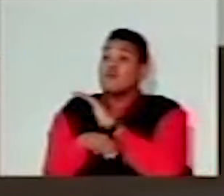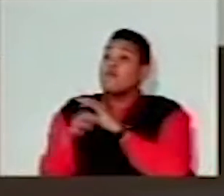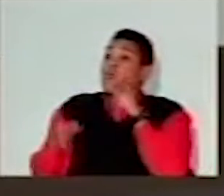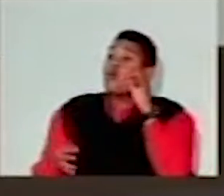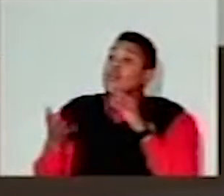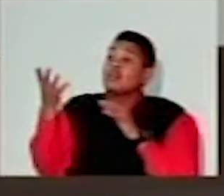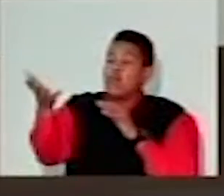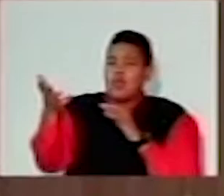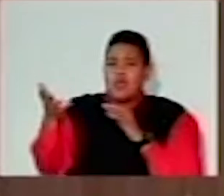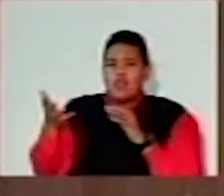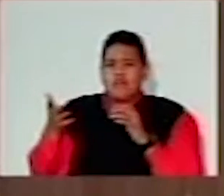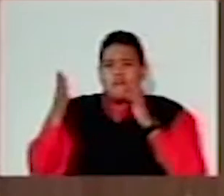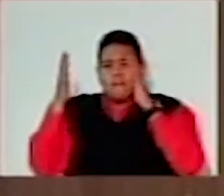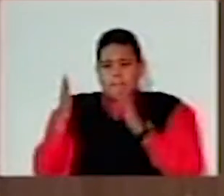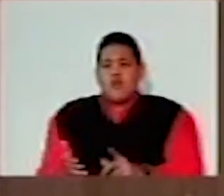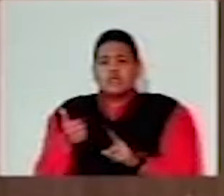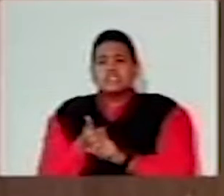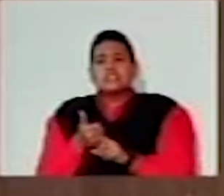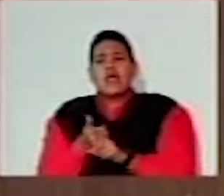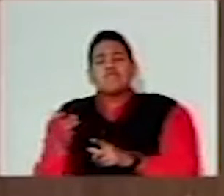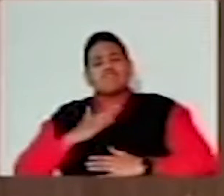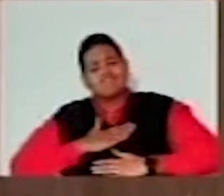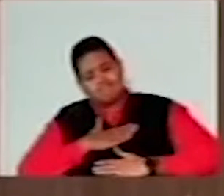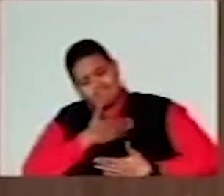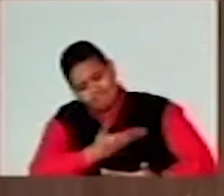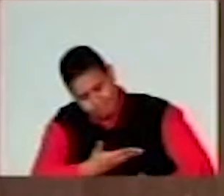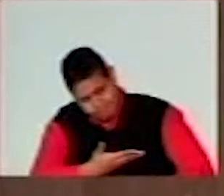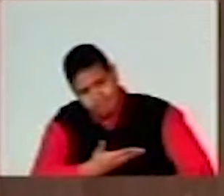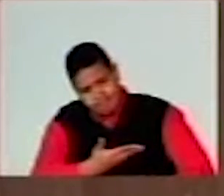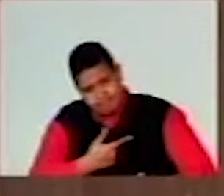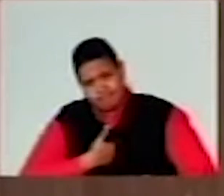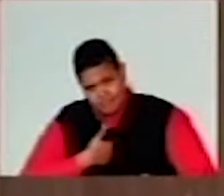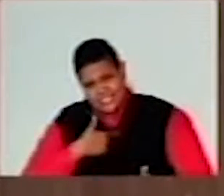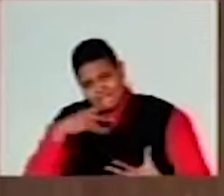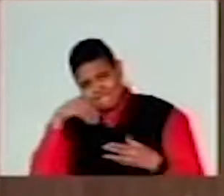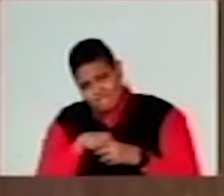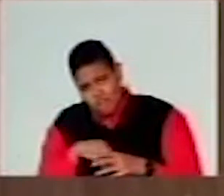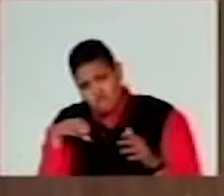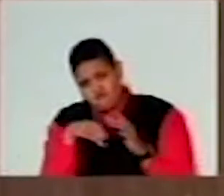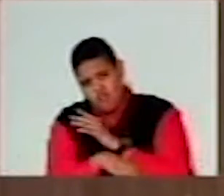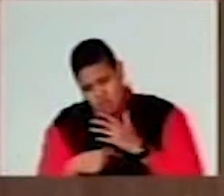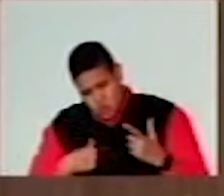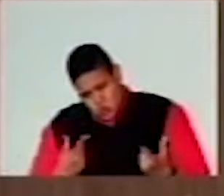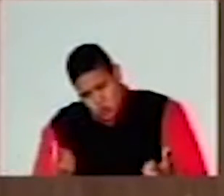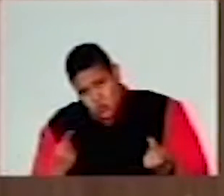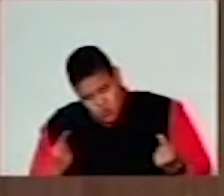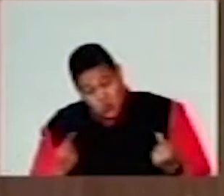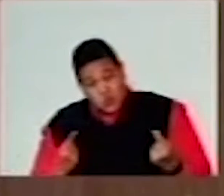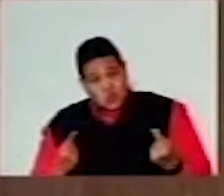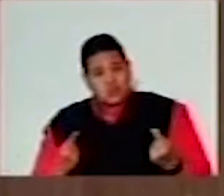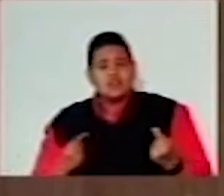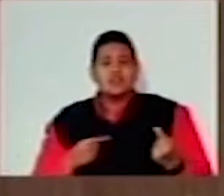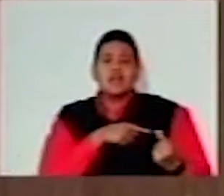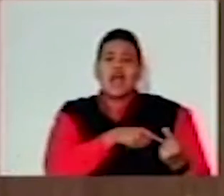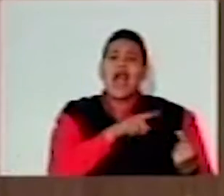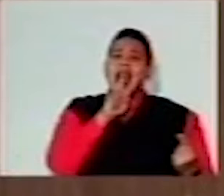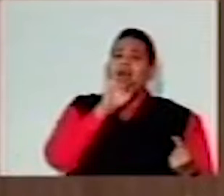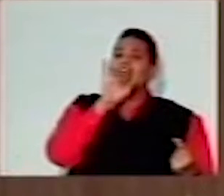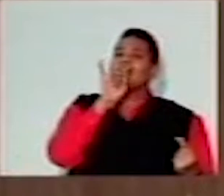can get the offender to admit that he has committed the offense and the victim to